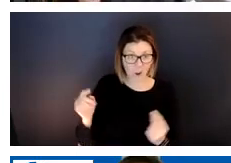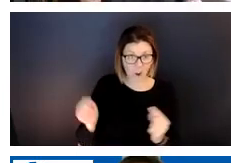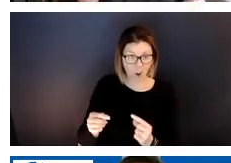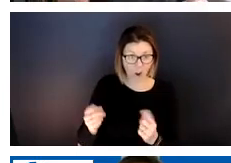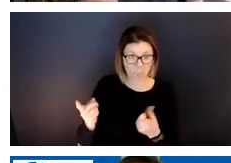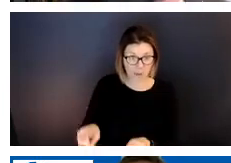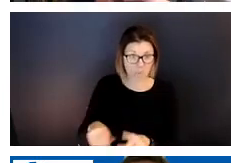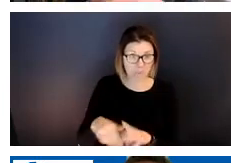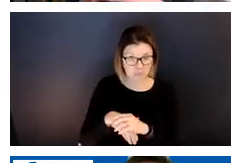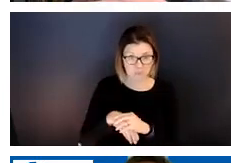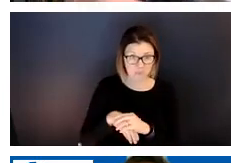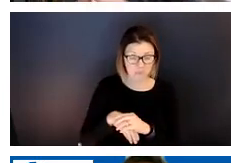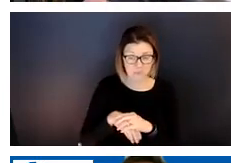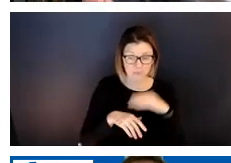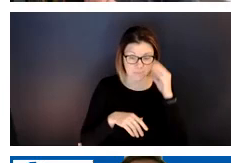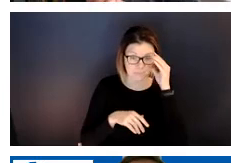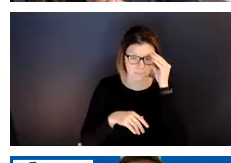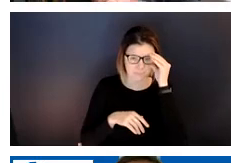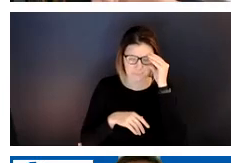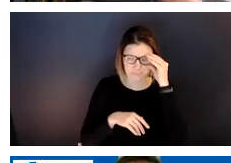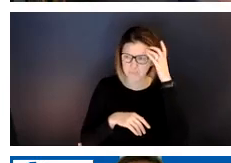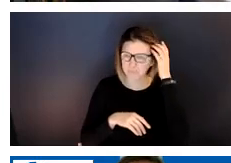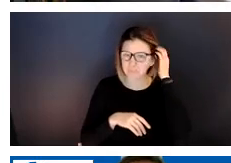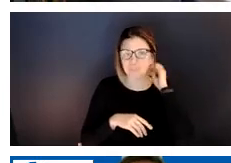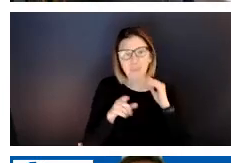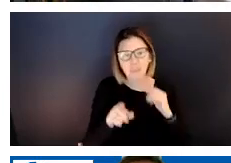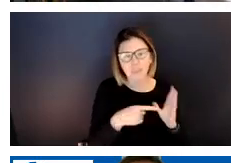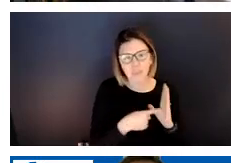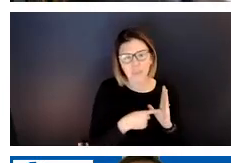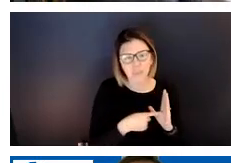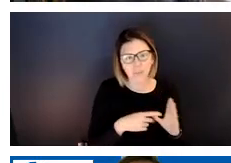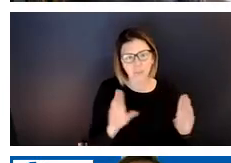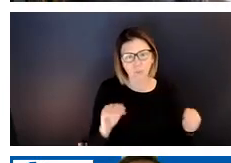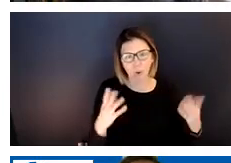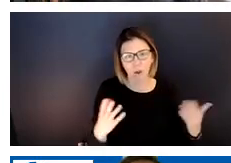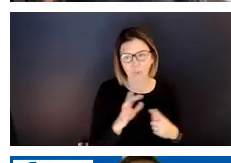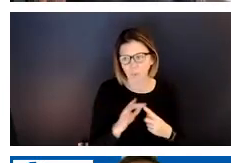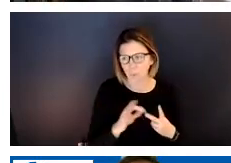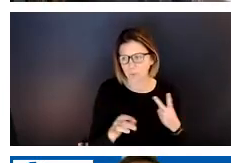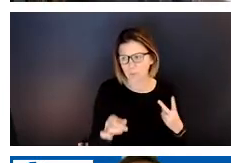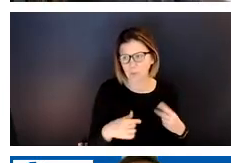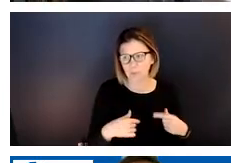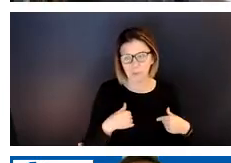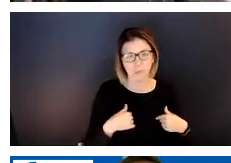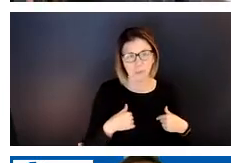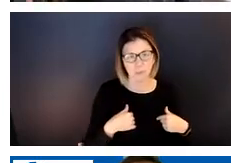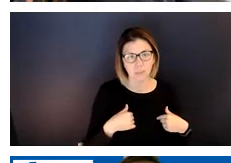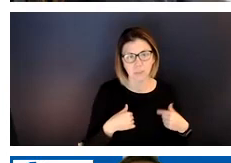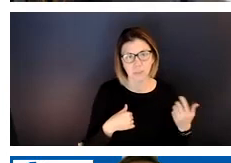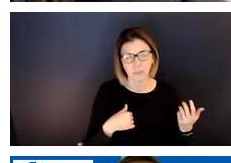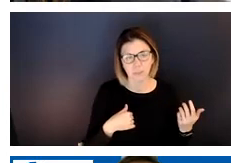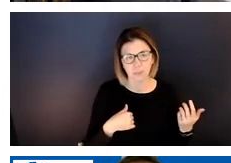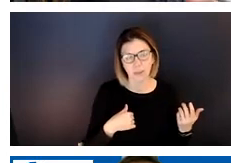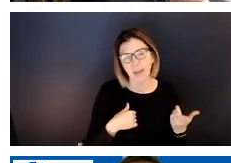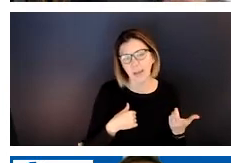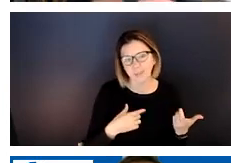them. Here's an example of that concept of offering choices. But I always like to